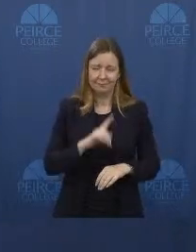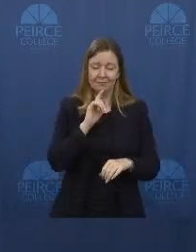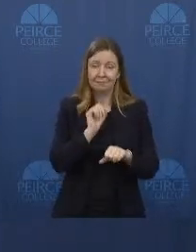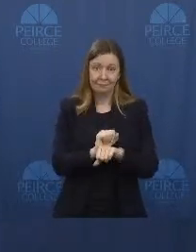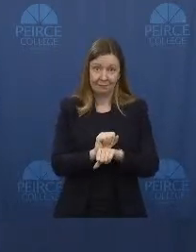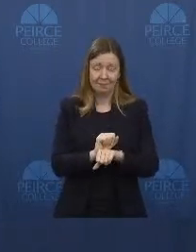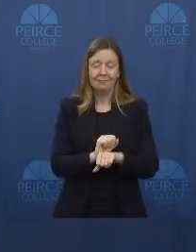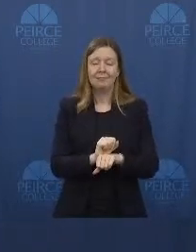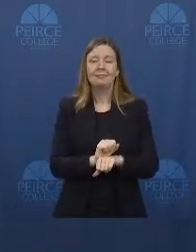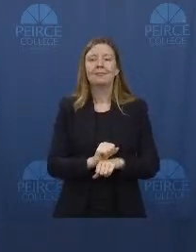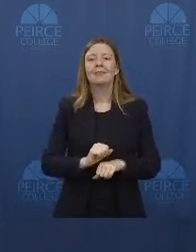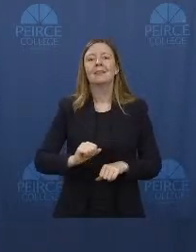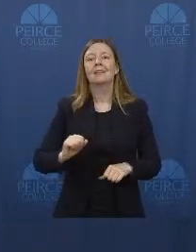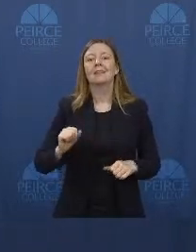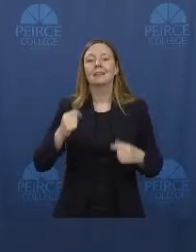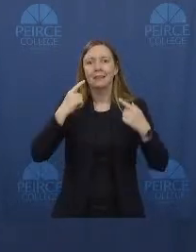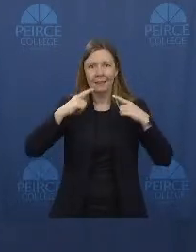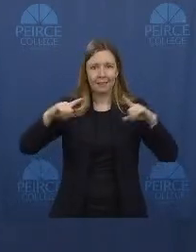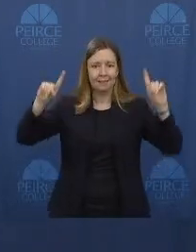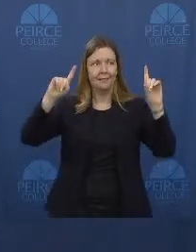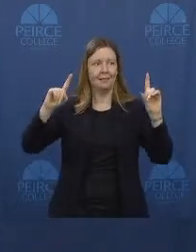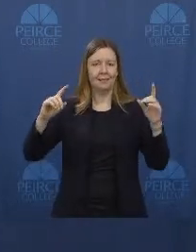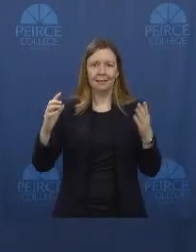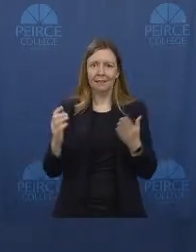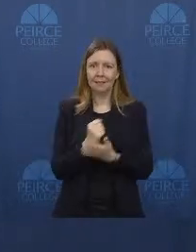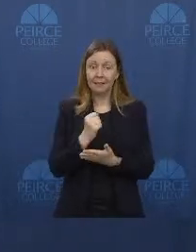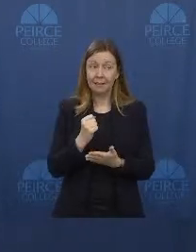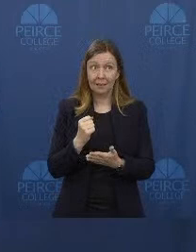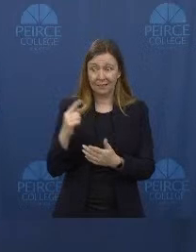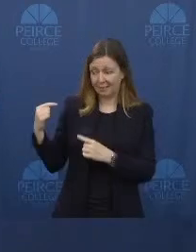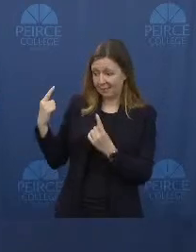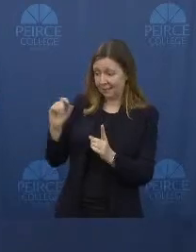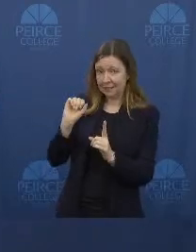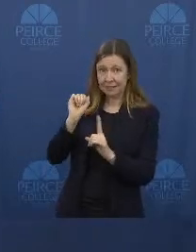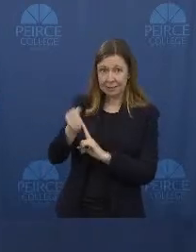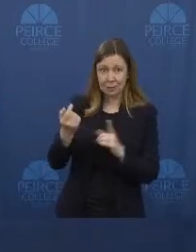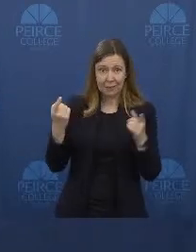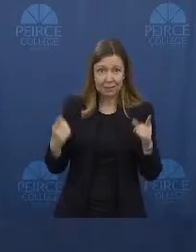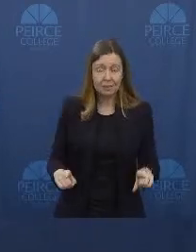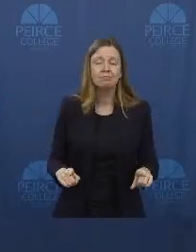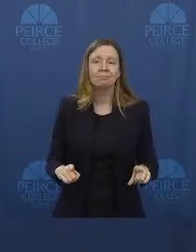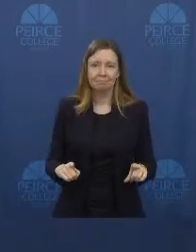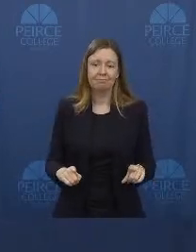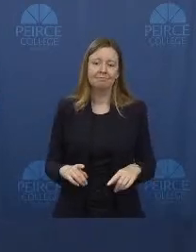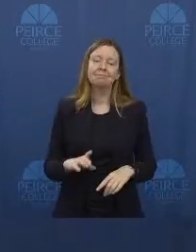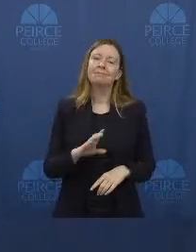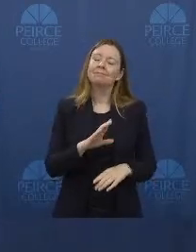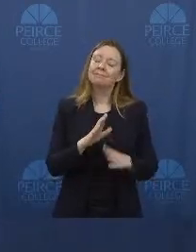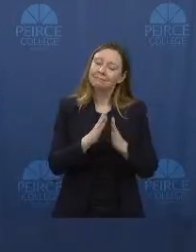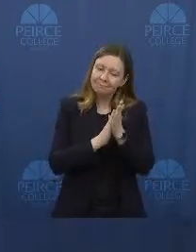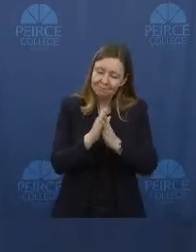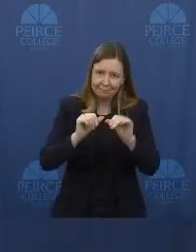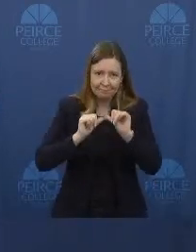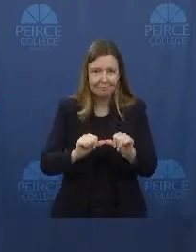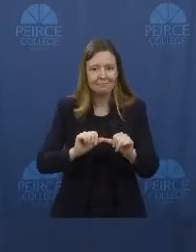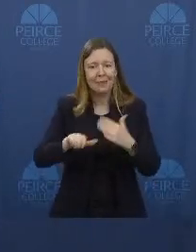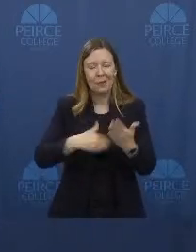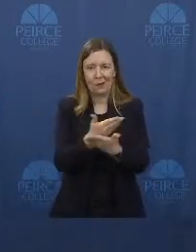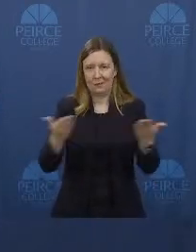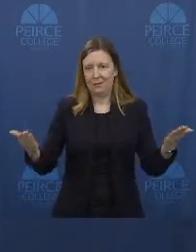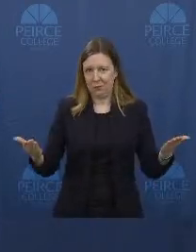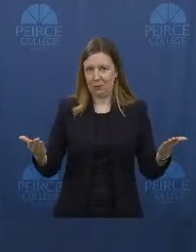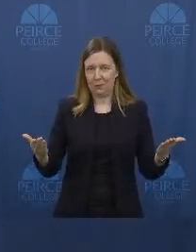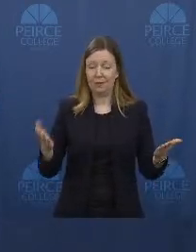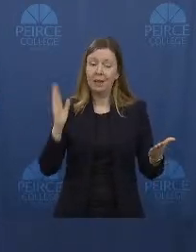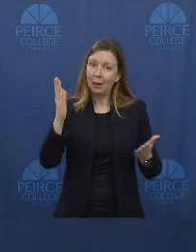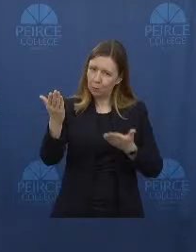fact, reaching this achievement under these circumstances speaks to the perseverance in all of you that